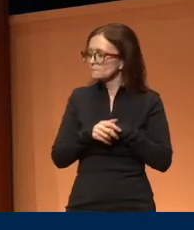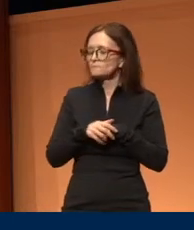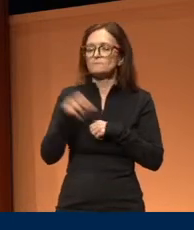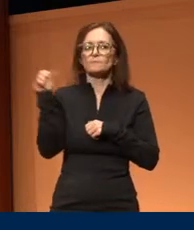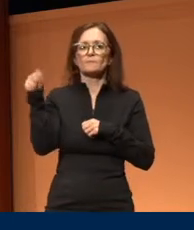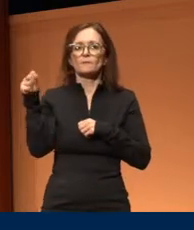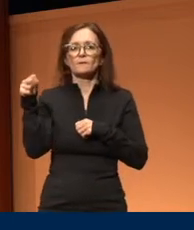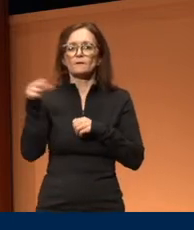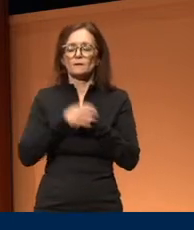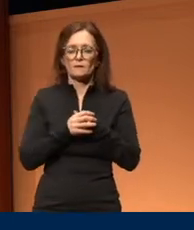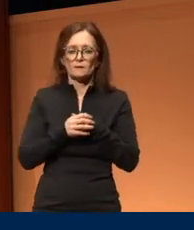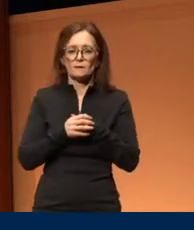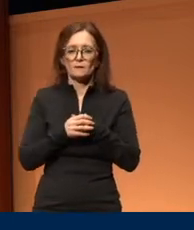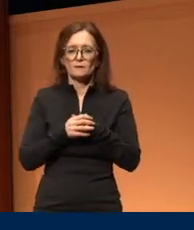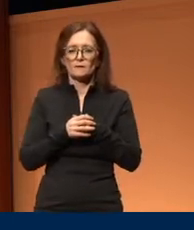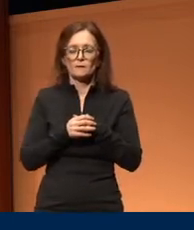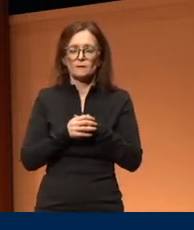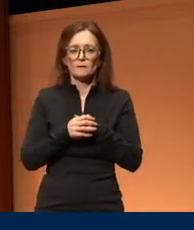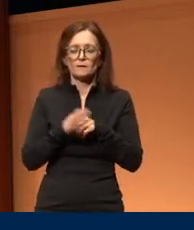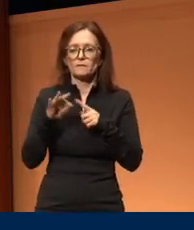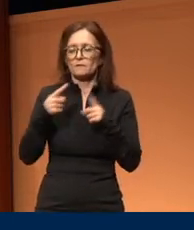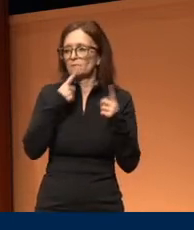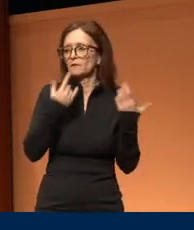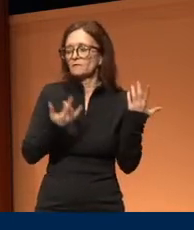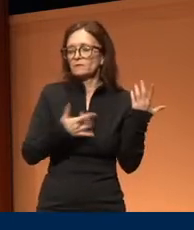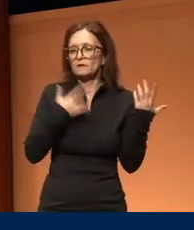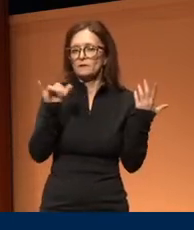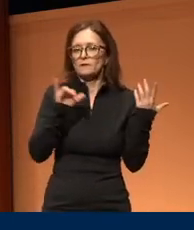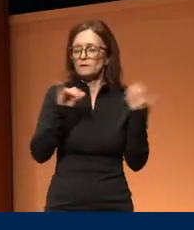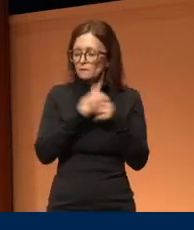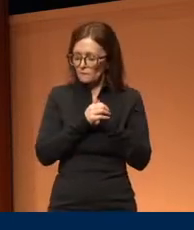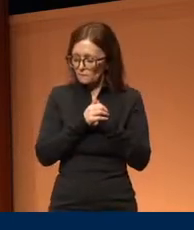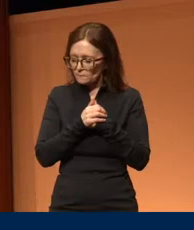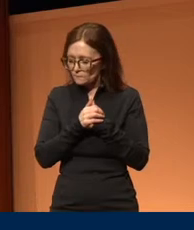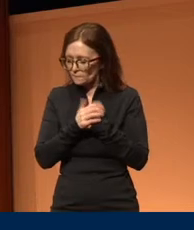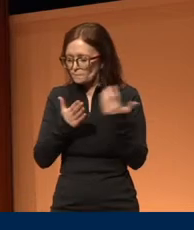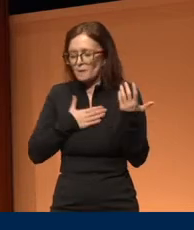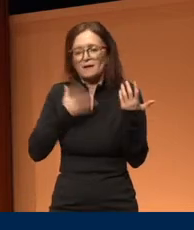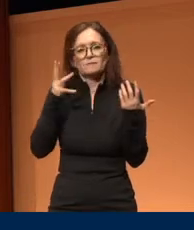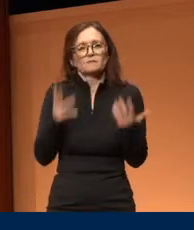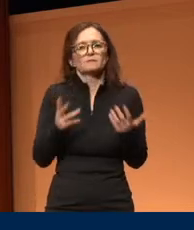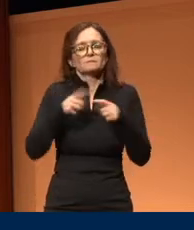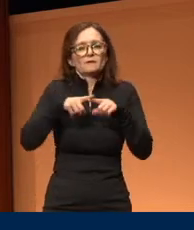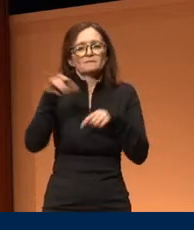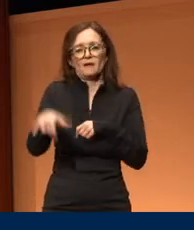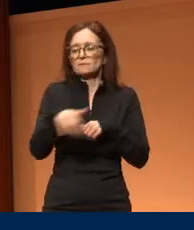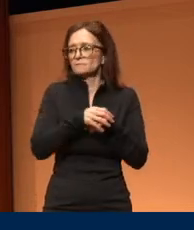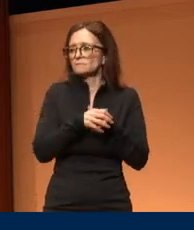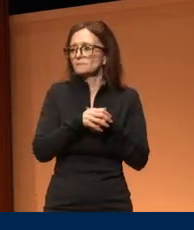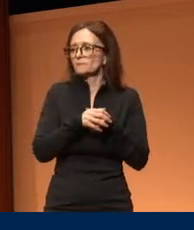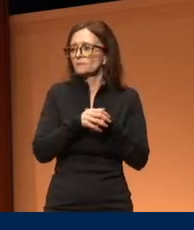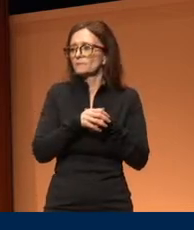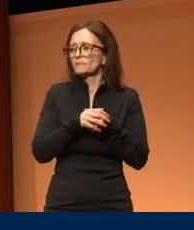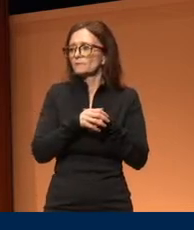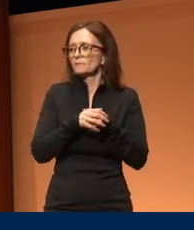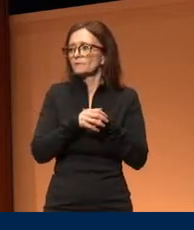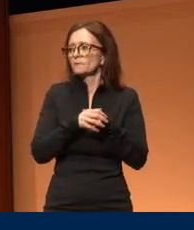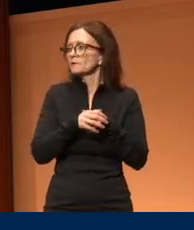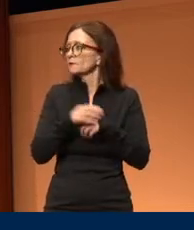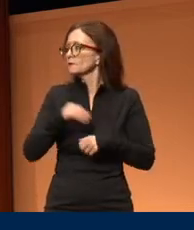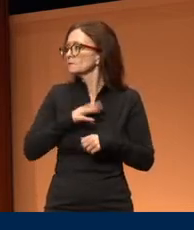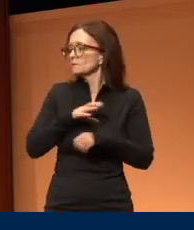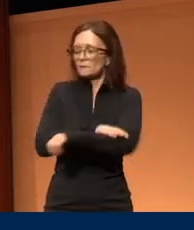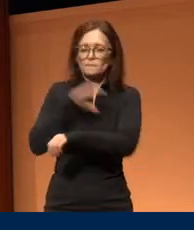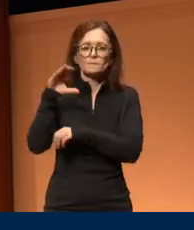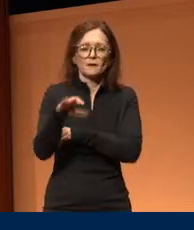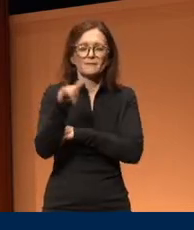Yeah, except that I feel like neither of these spaces are, unfortunately, totally empowered at the